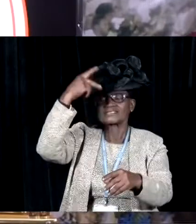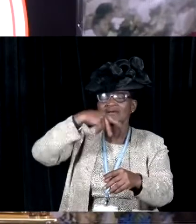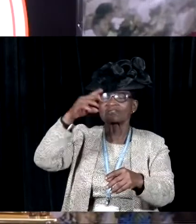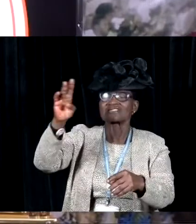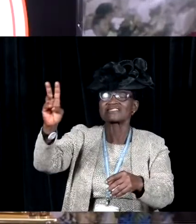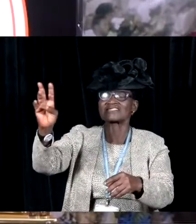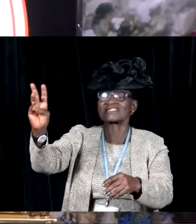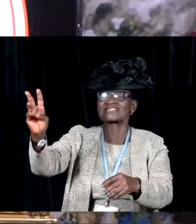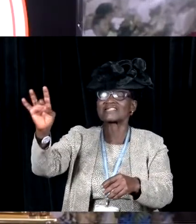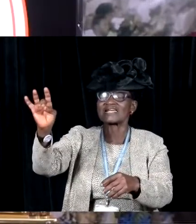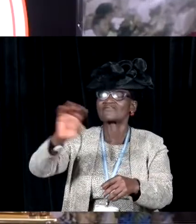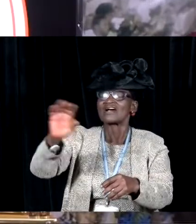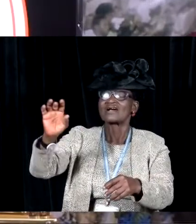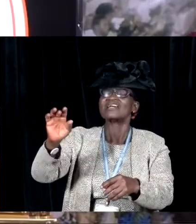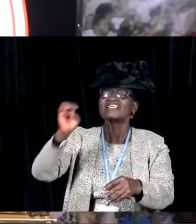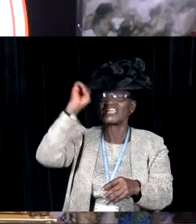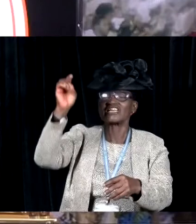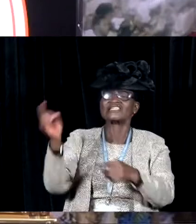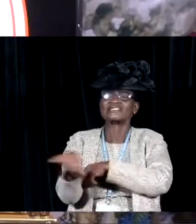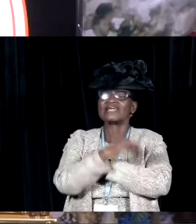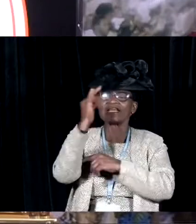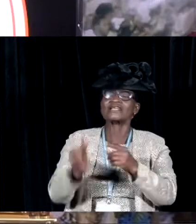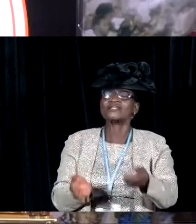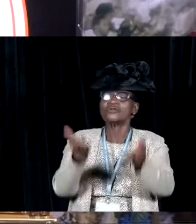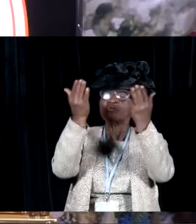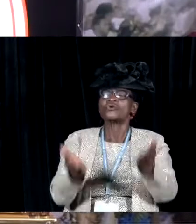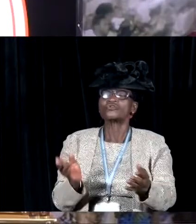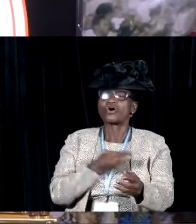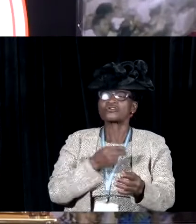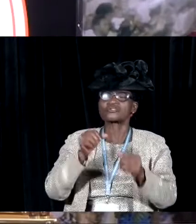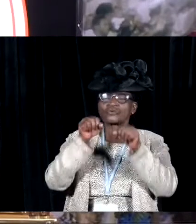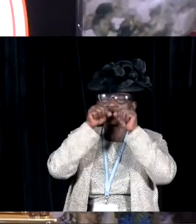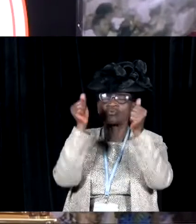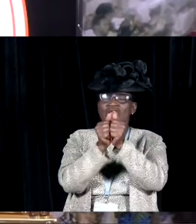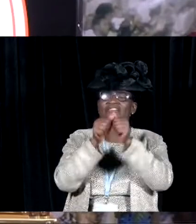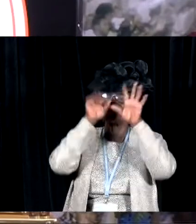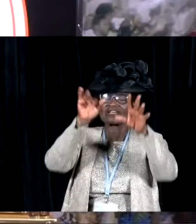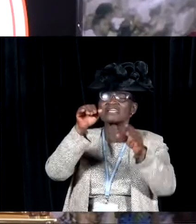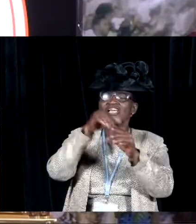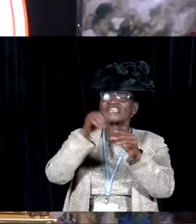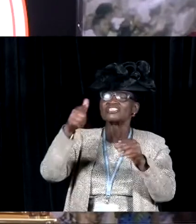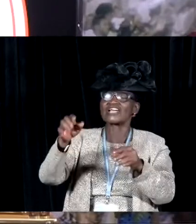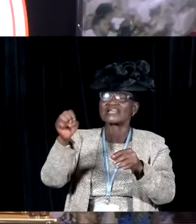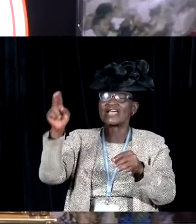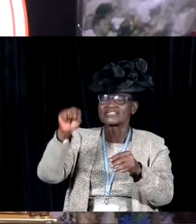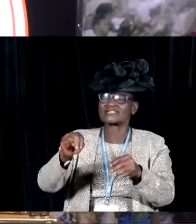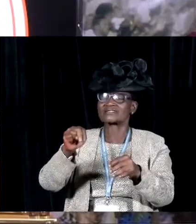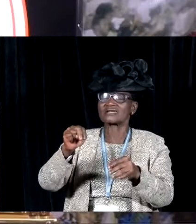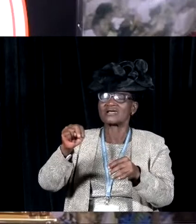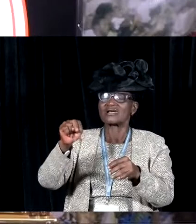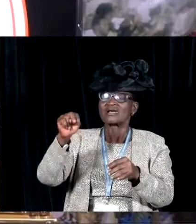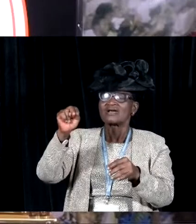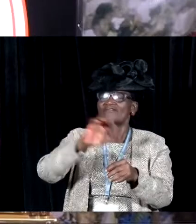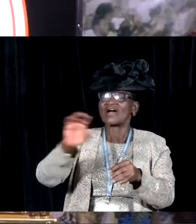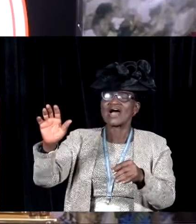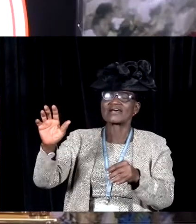That's where it says he daily loads us with blessing. In Genesis chapter 24, from verse 34